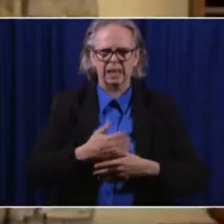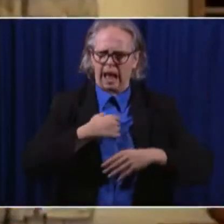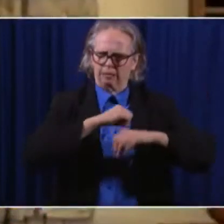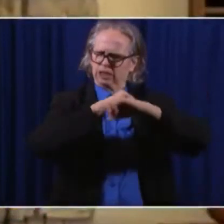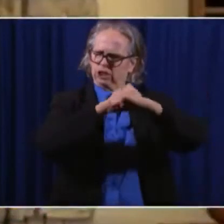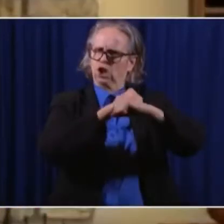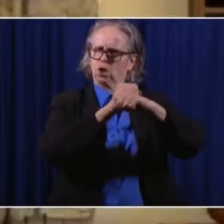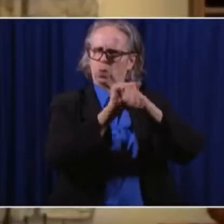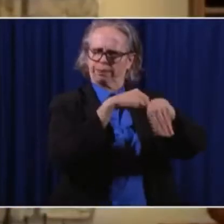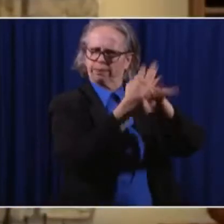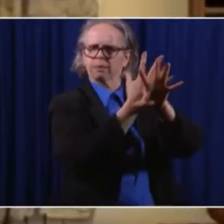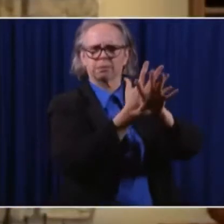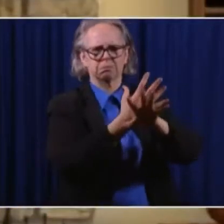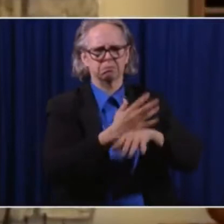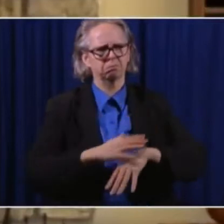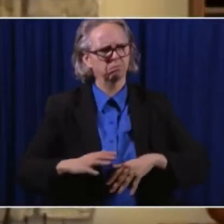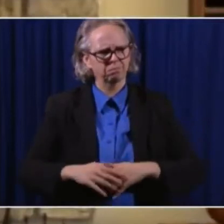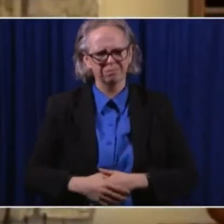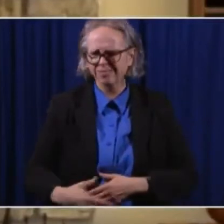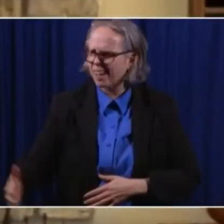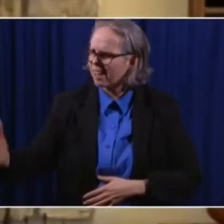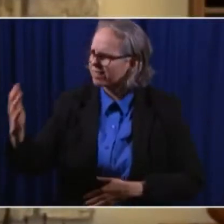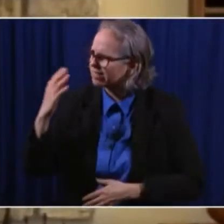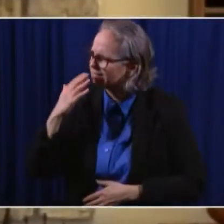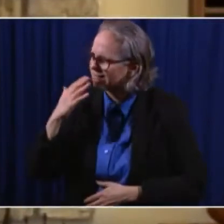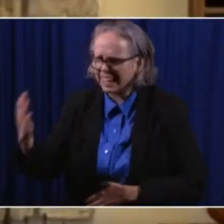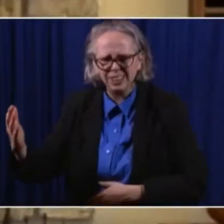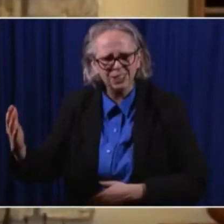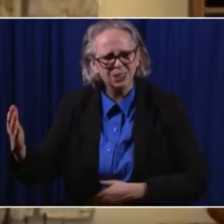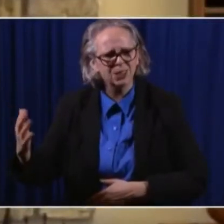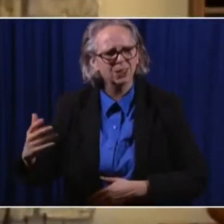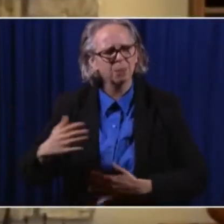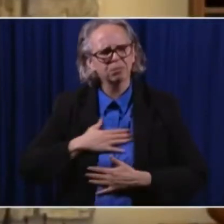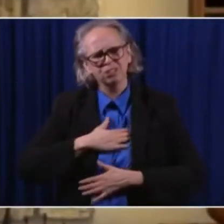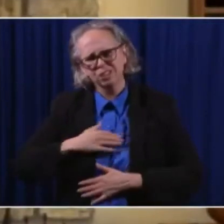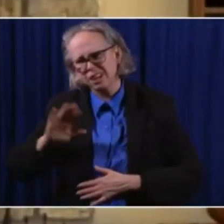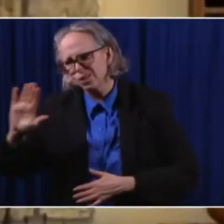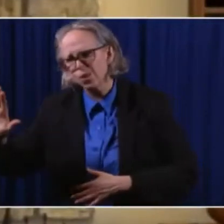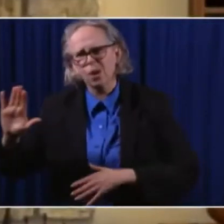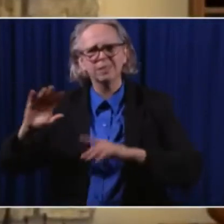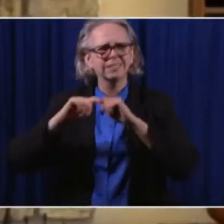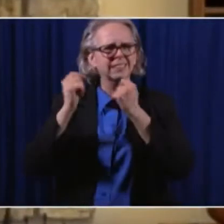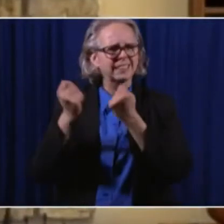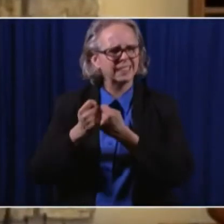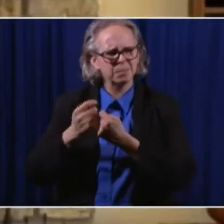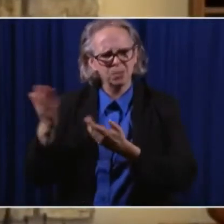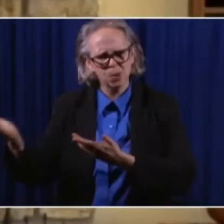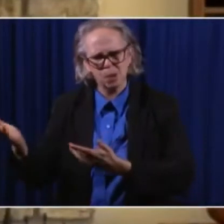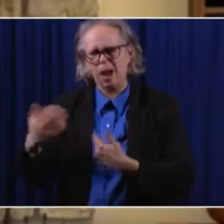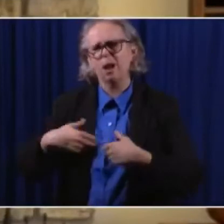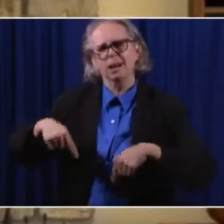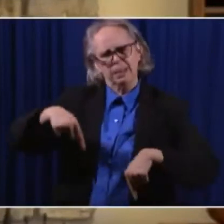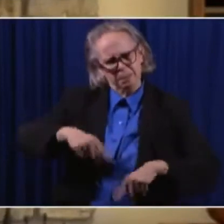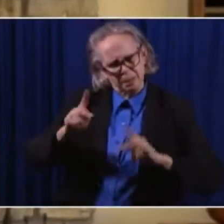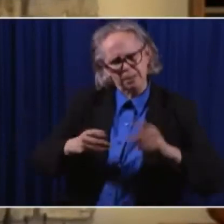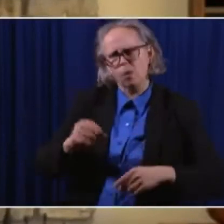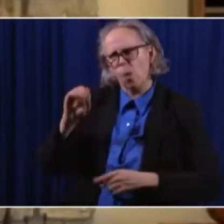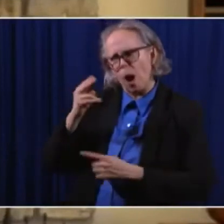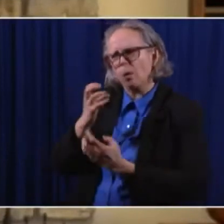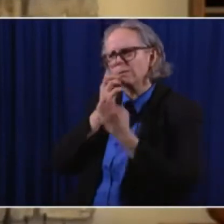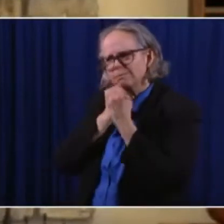much. Thanks for the great work you do and your team and the folks around the state of Ohio. We appreciate that very, very much. Before we go to the Lieutenant